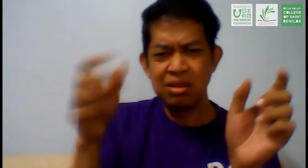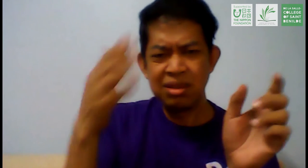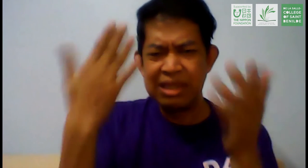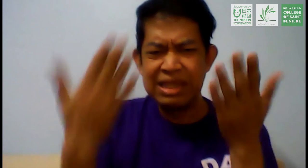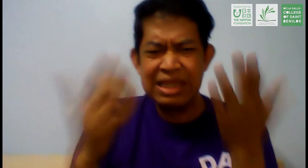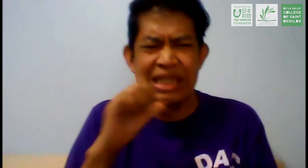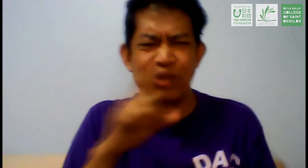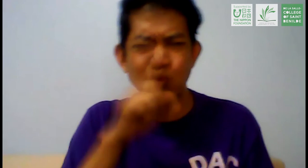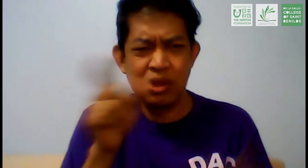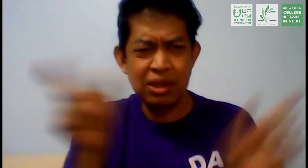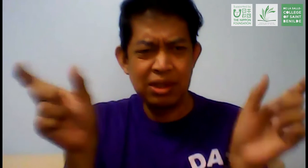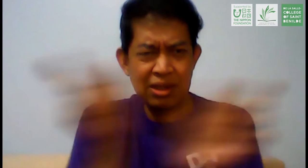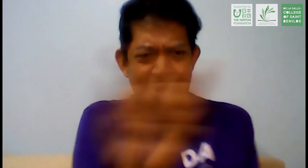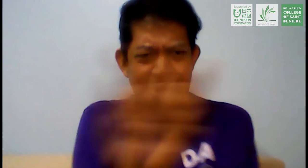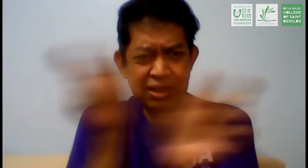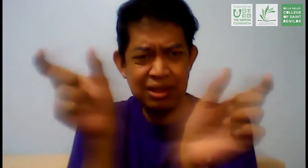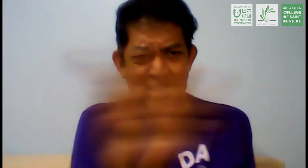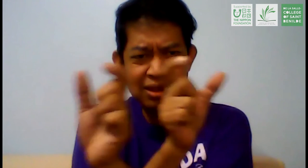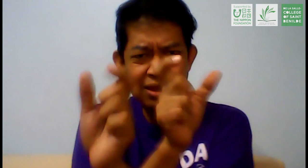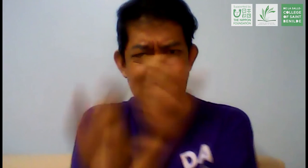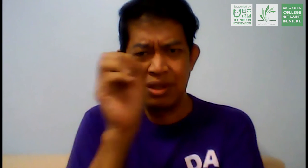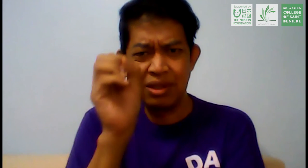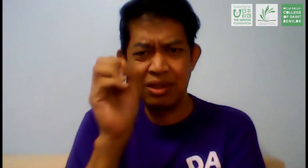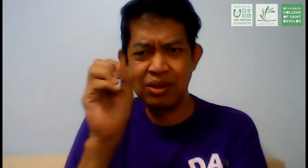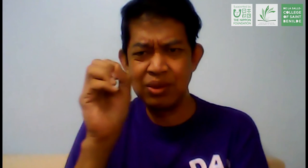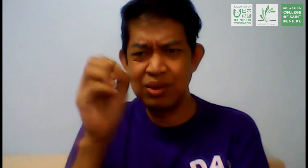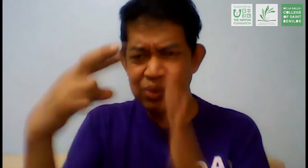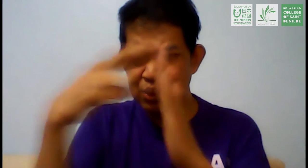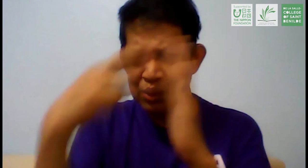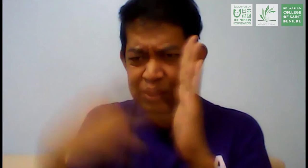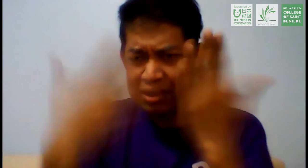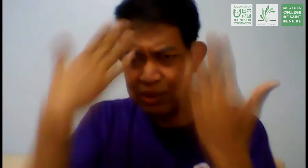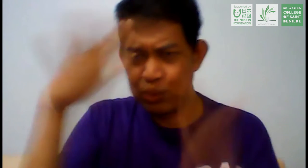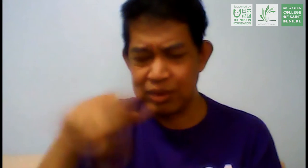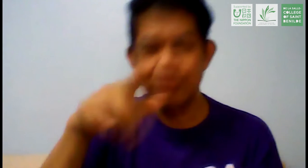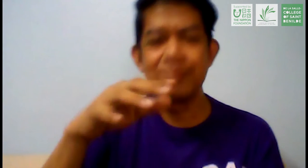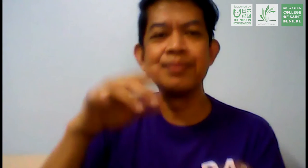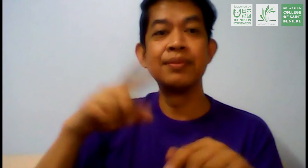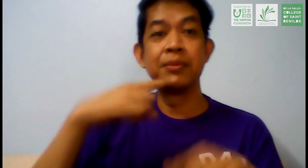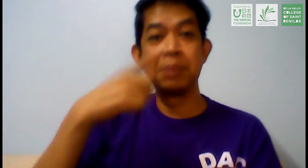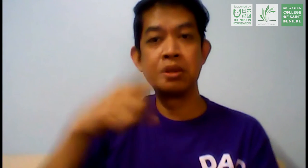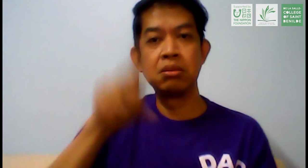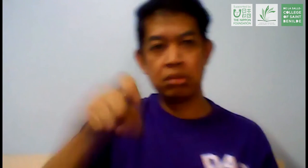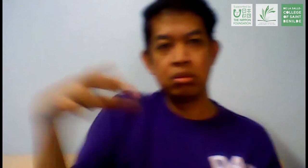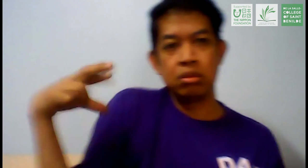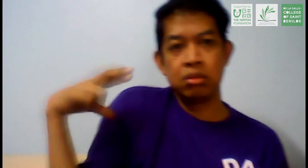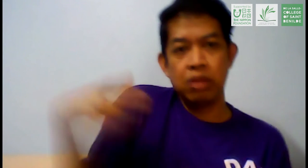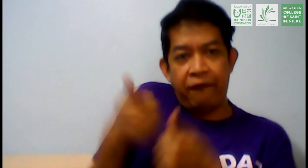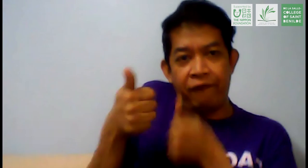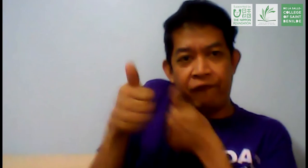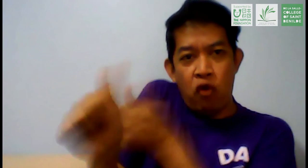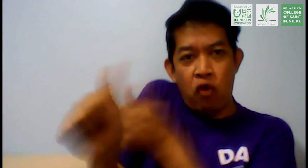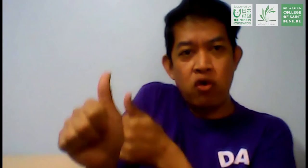that we had to stay with the dominant hand, but again, in that instance where, you know, boy 3,